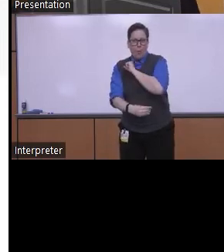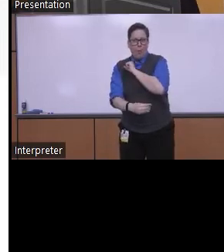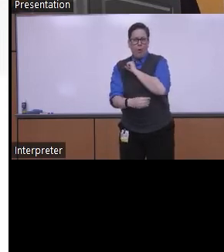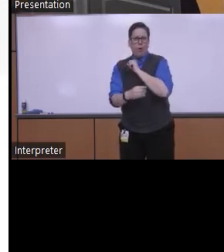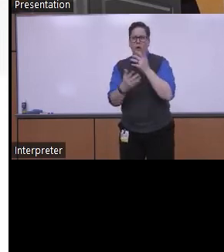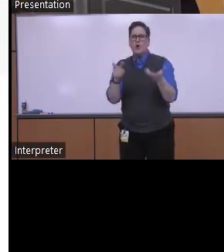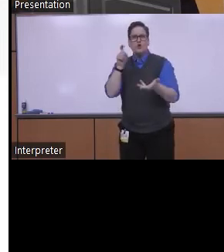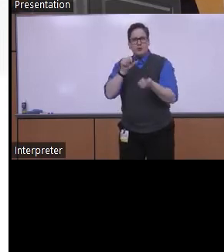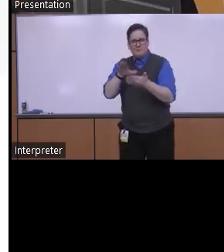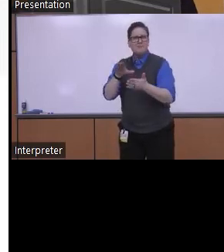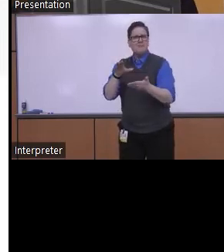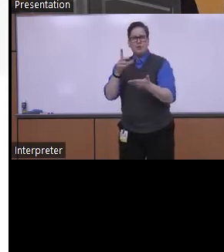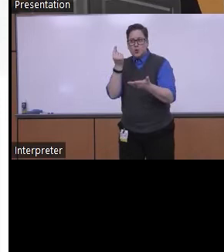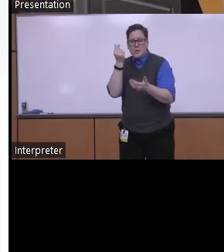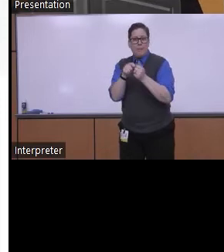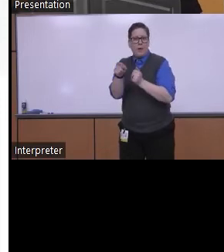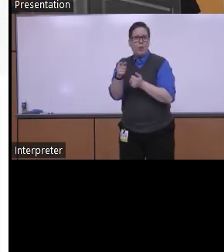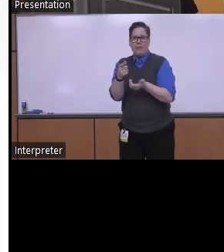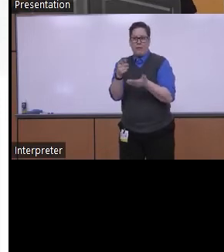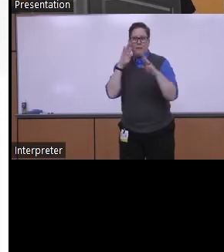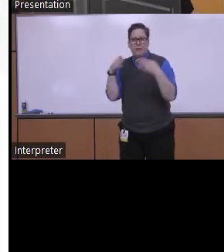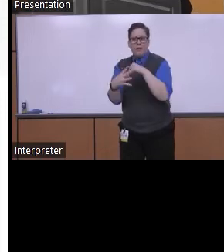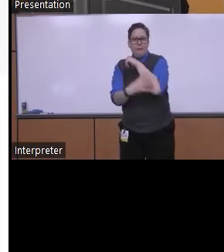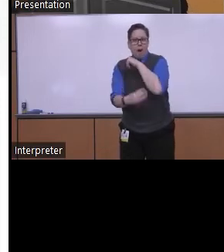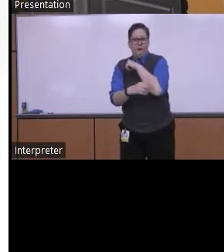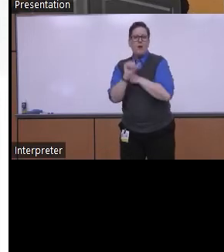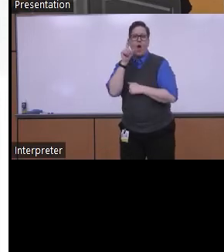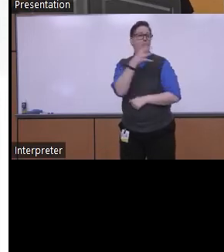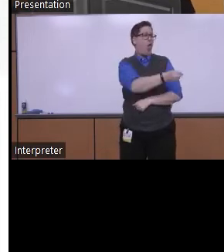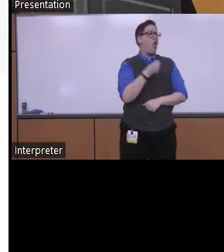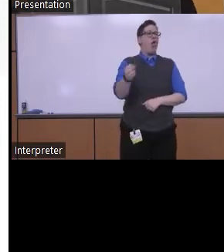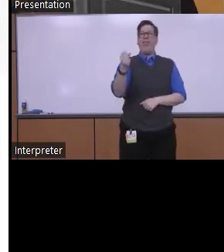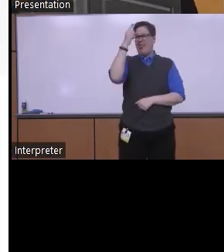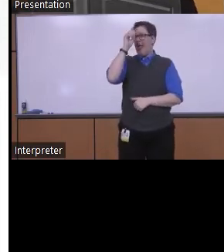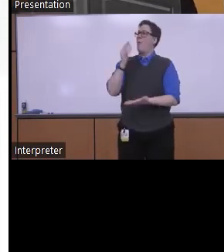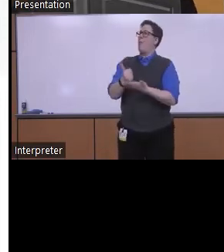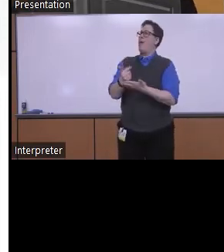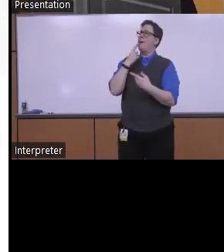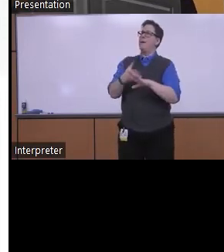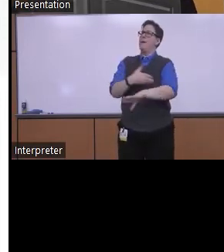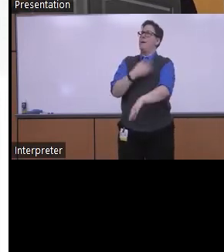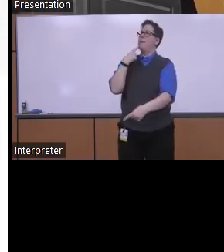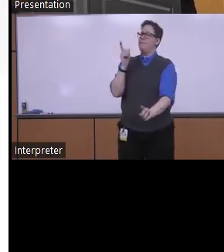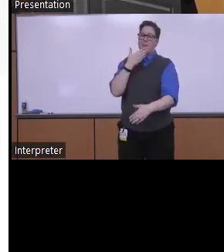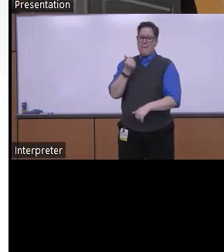should be addressed rather than taking this kid and placing outside the community. In the heartbreaking case of Mical